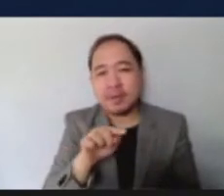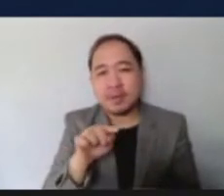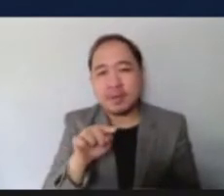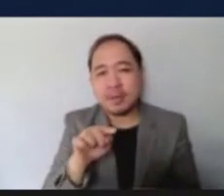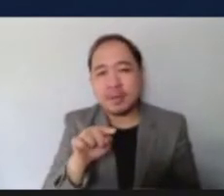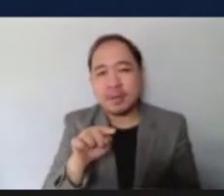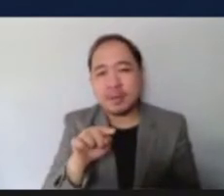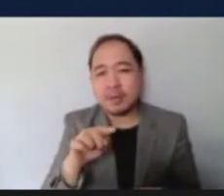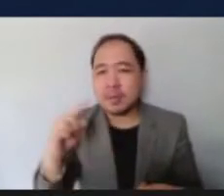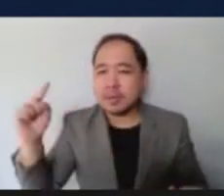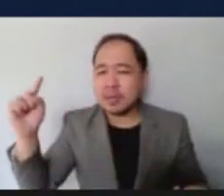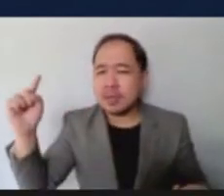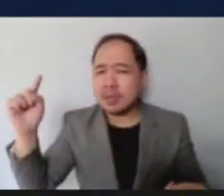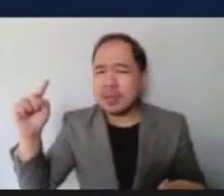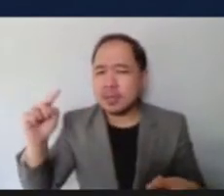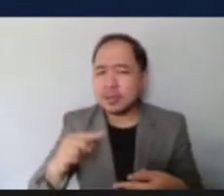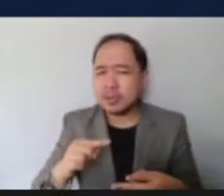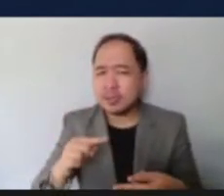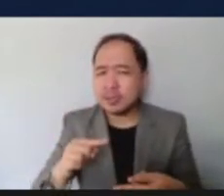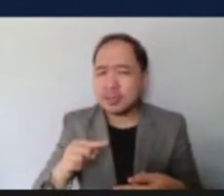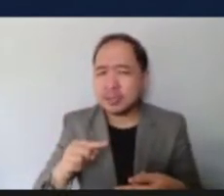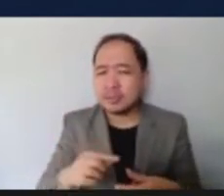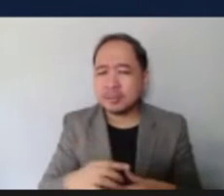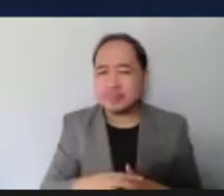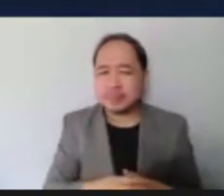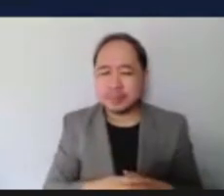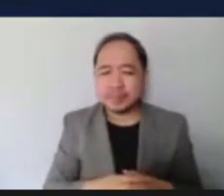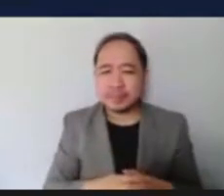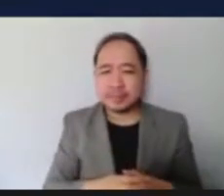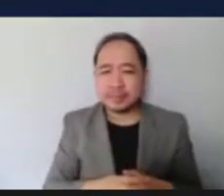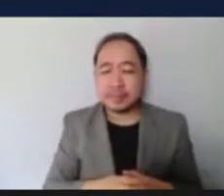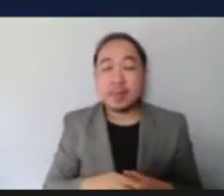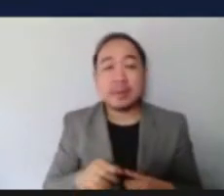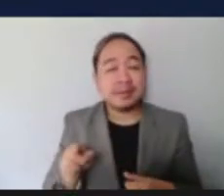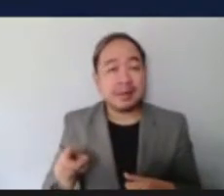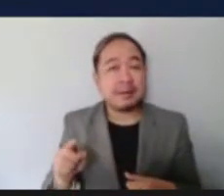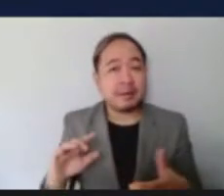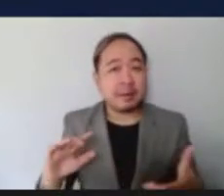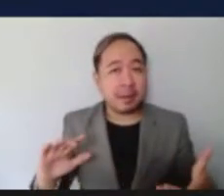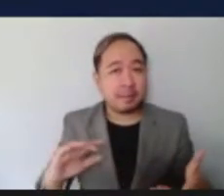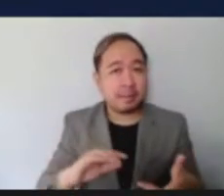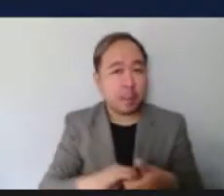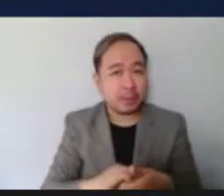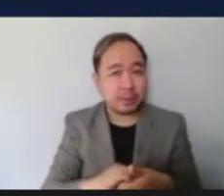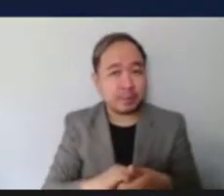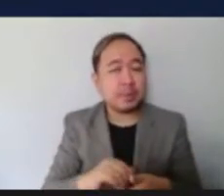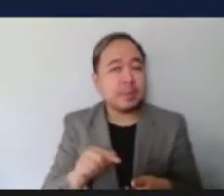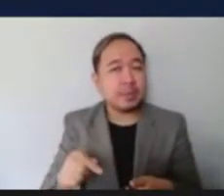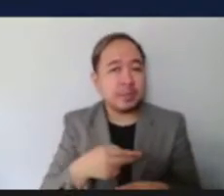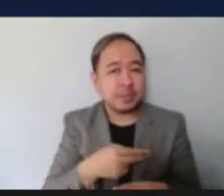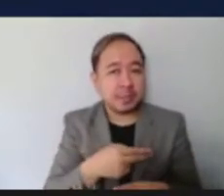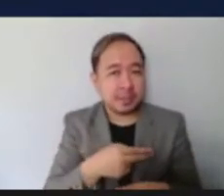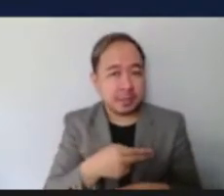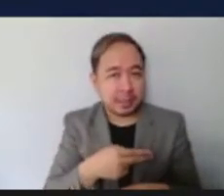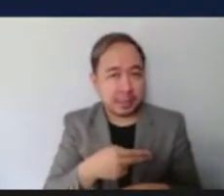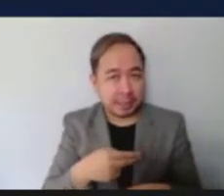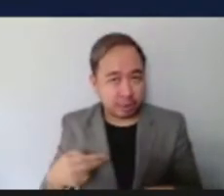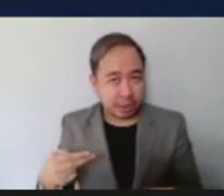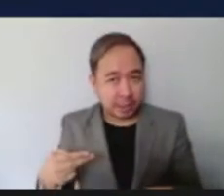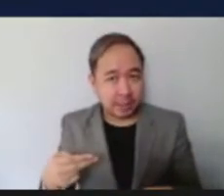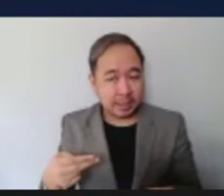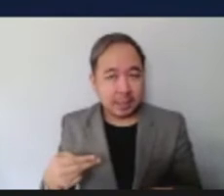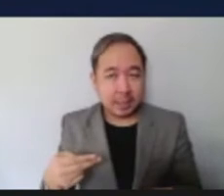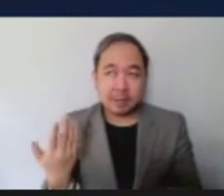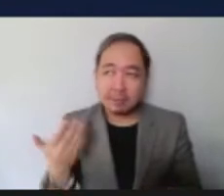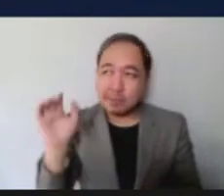group of warming limit with solids through this partnership Indonesia will work with the support from